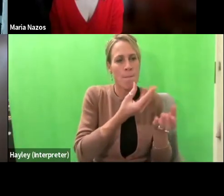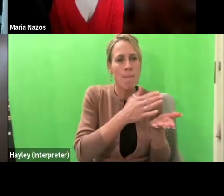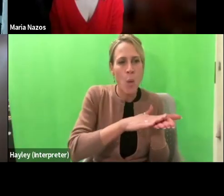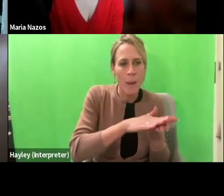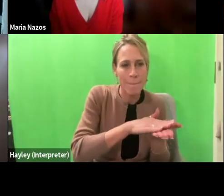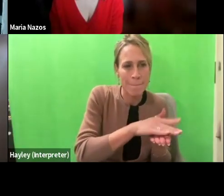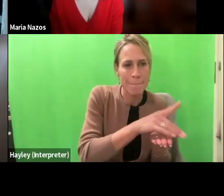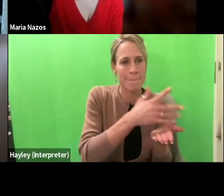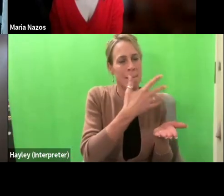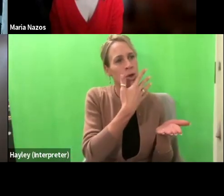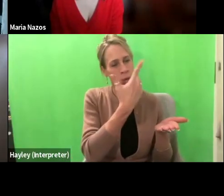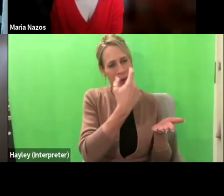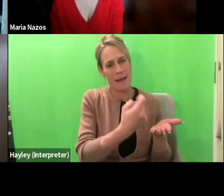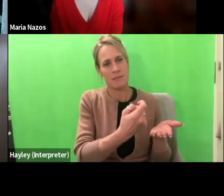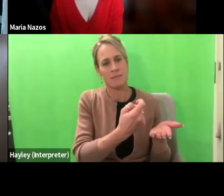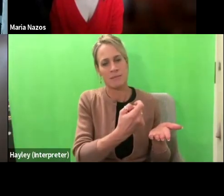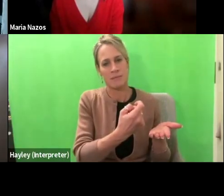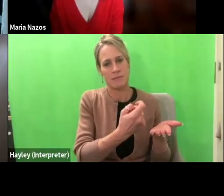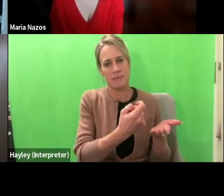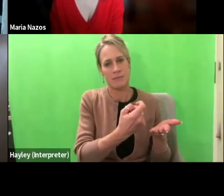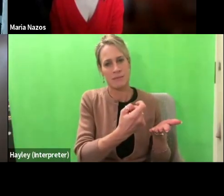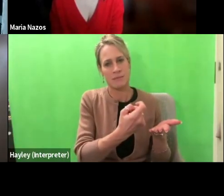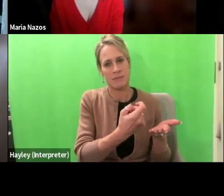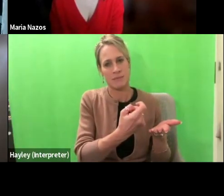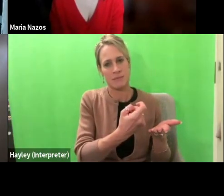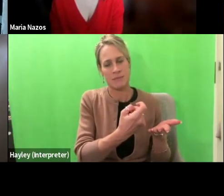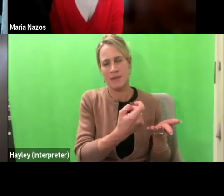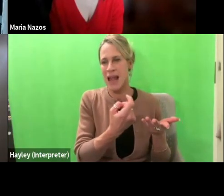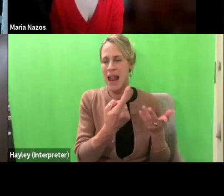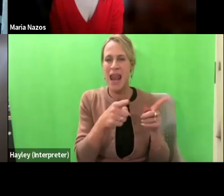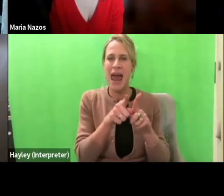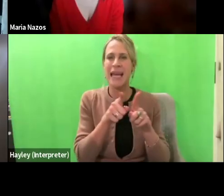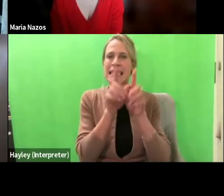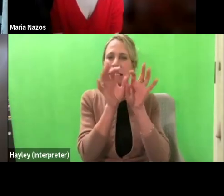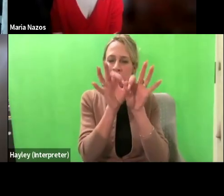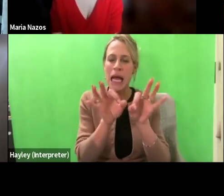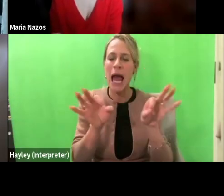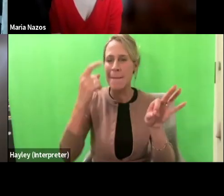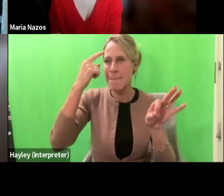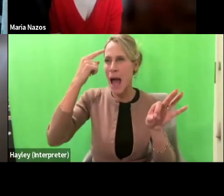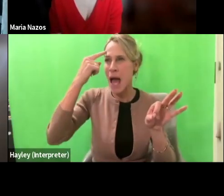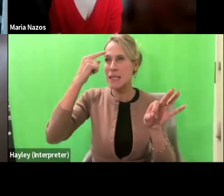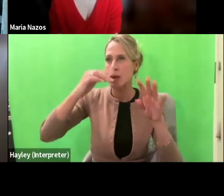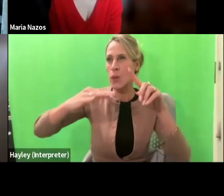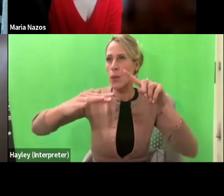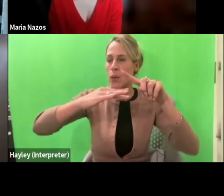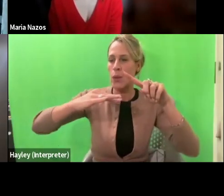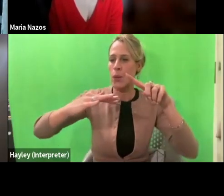are alone with the poem, and there is a sort of silence in your mind, in your